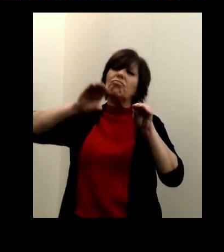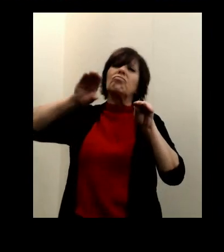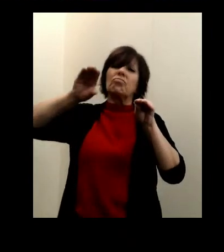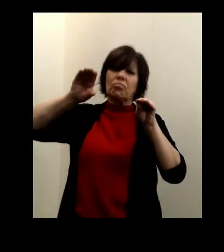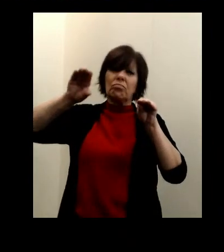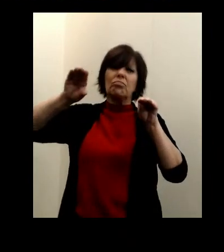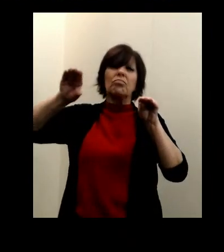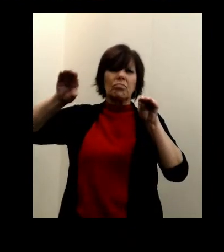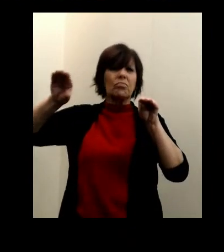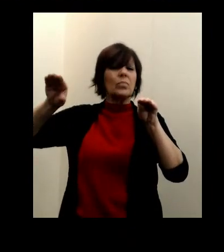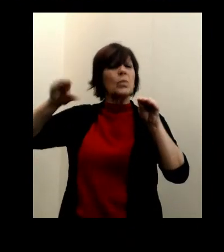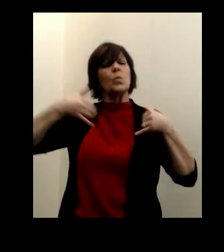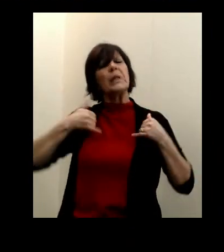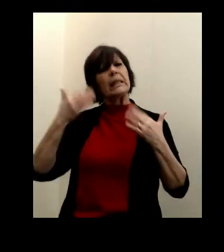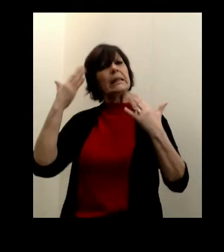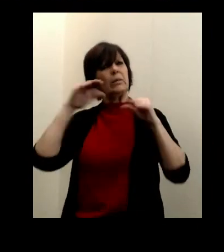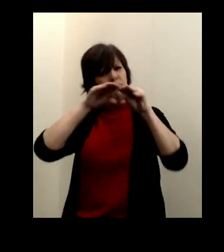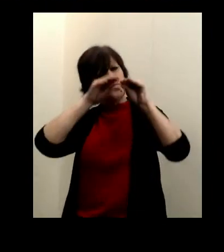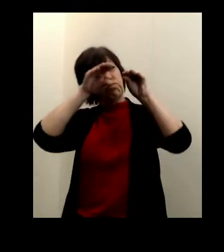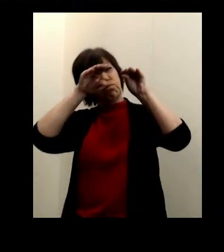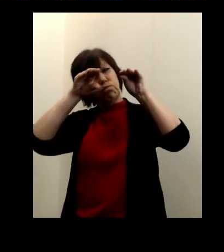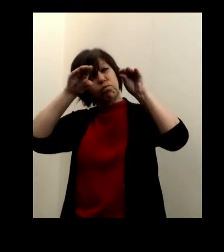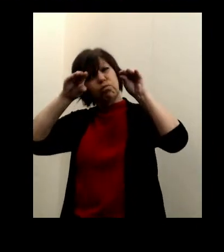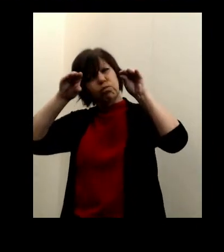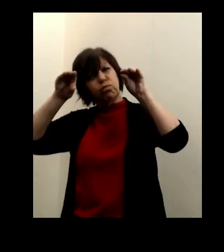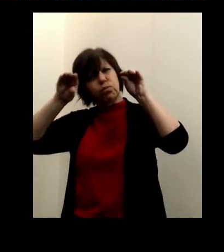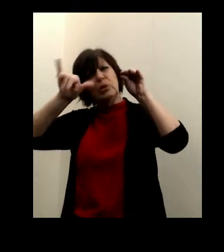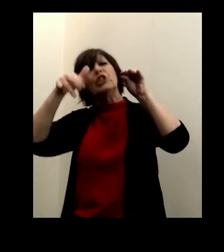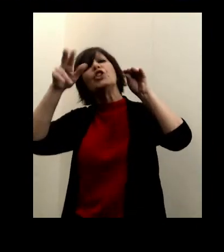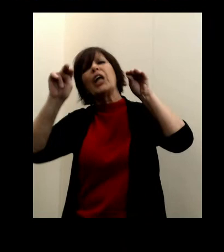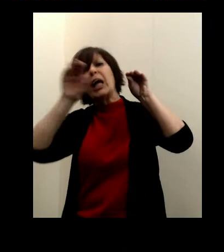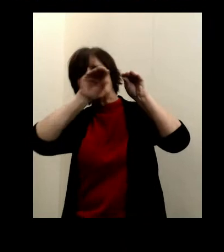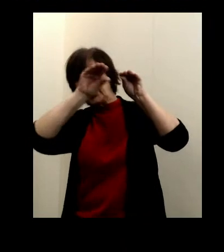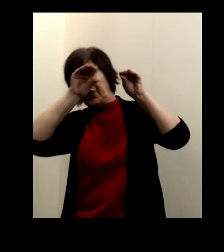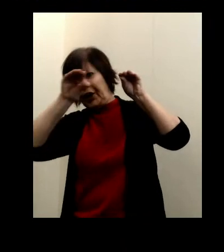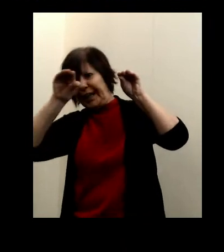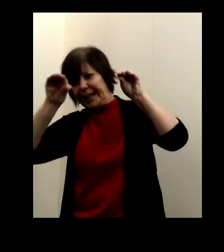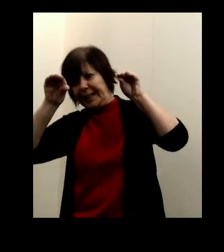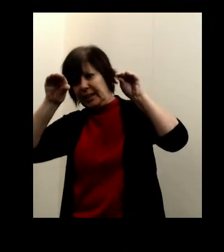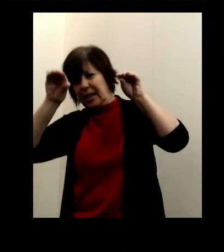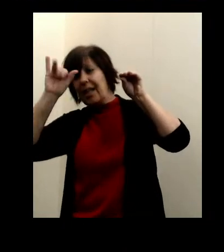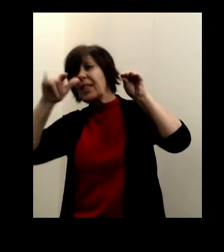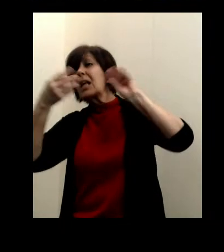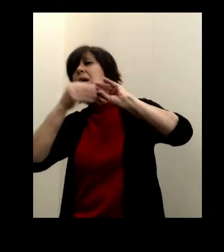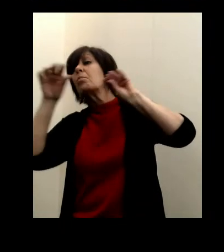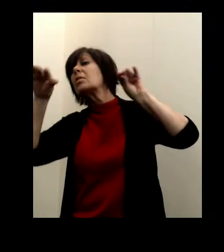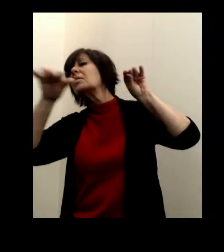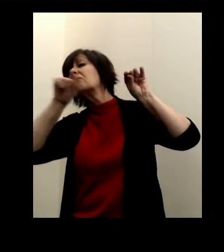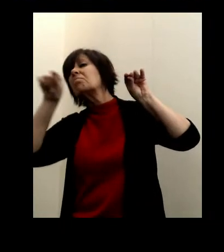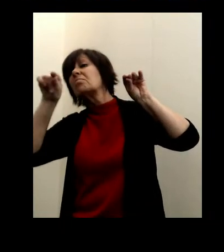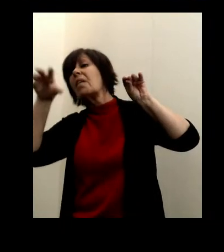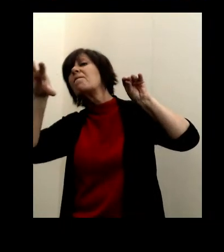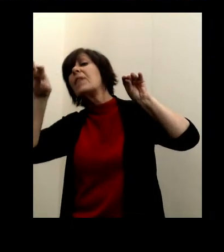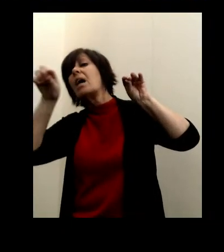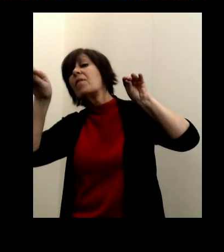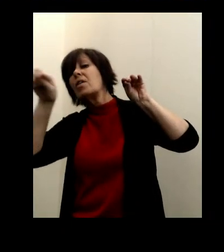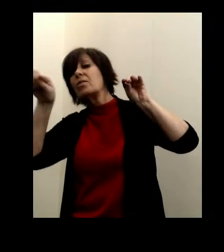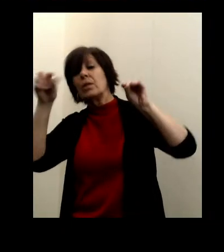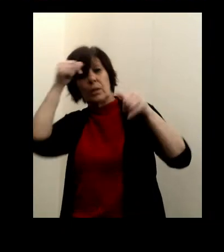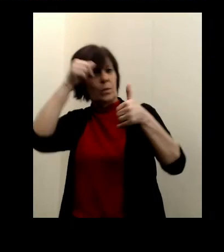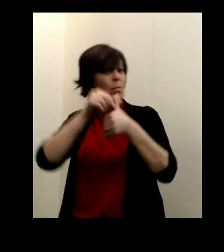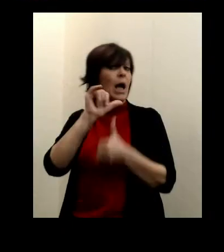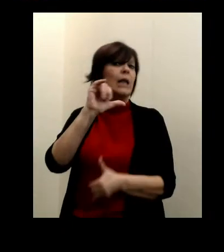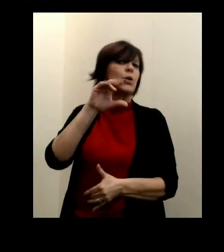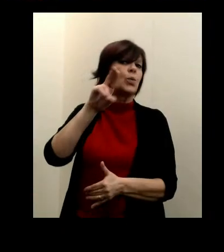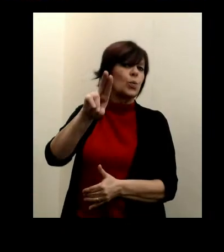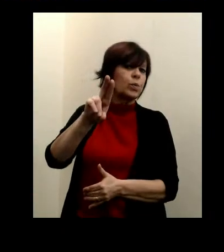plateau according to Dr. Winkelstein's model in January, and that'll be at about 500. And remember, our ICU admissions